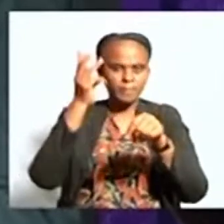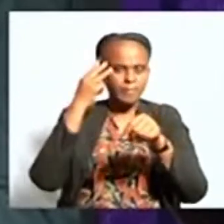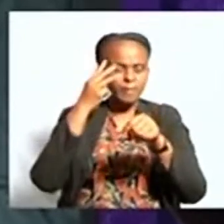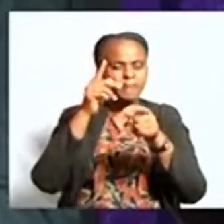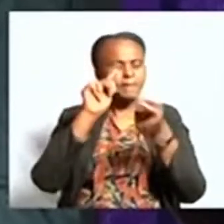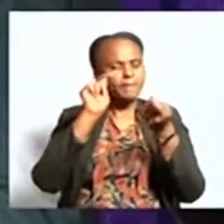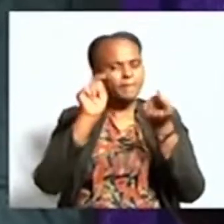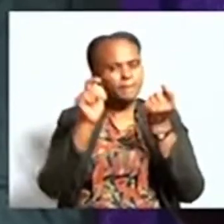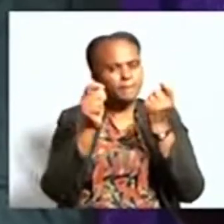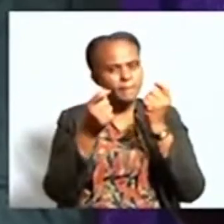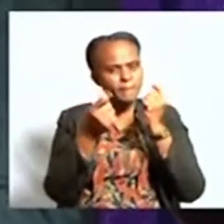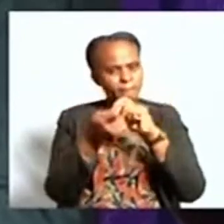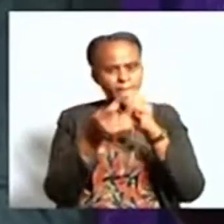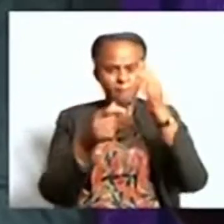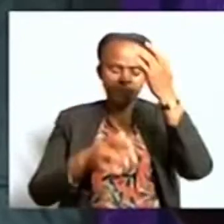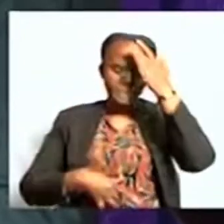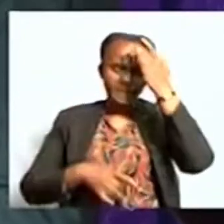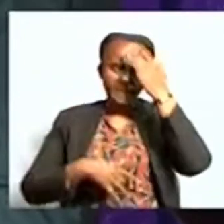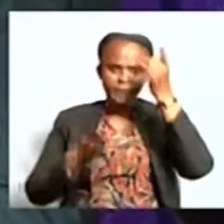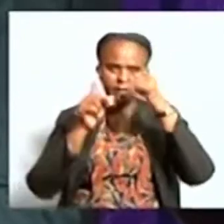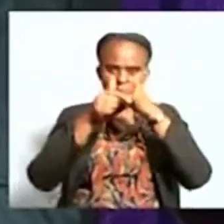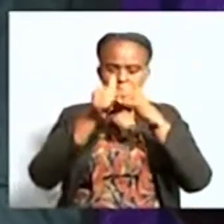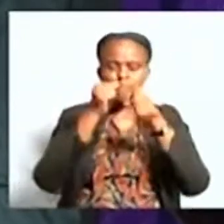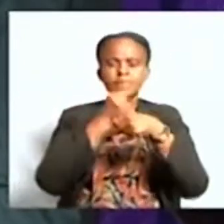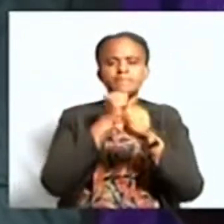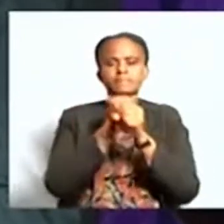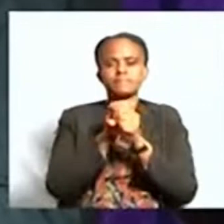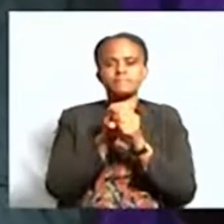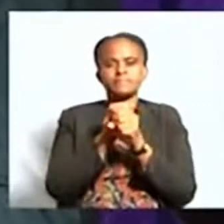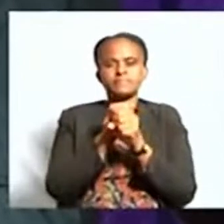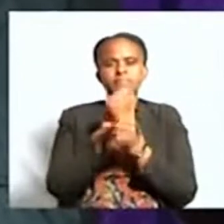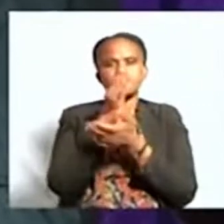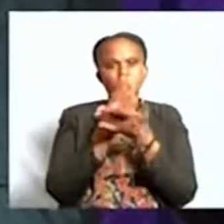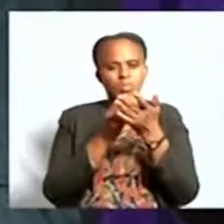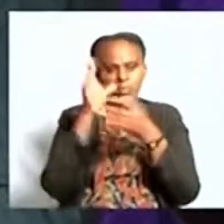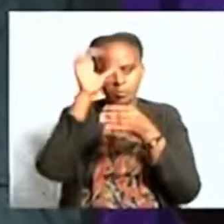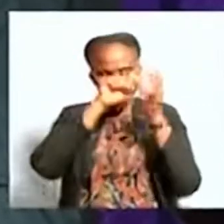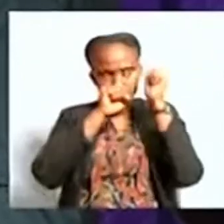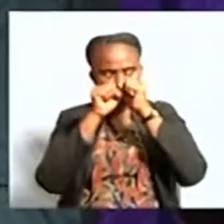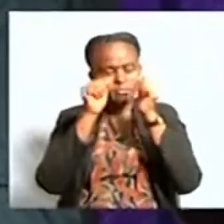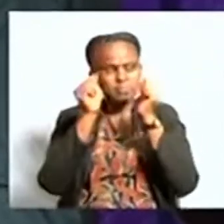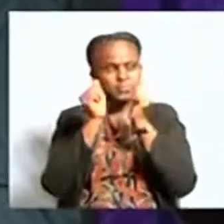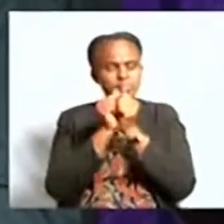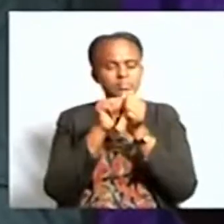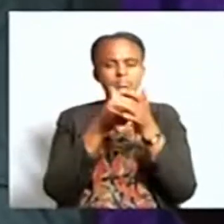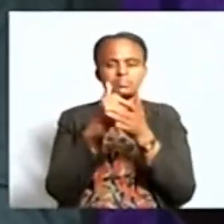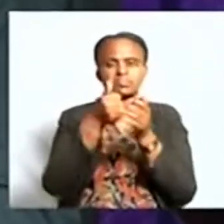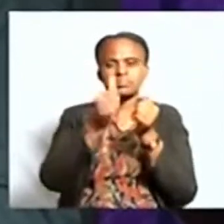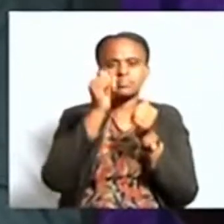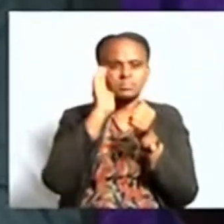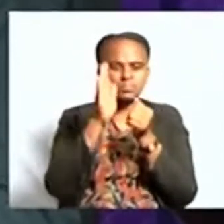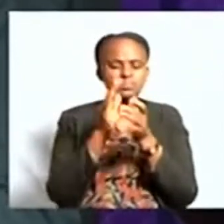evolving pandemic. So even when you make certain assumptions in terms of how you are going to,